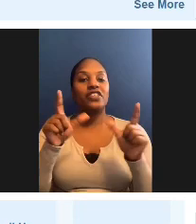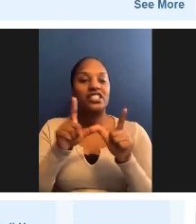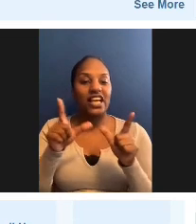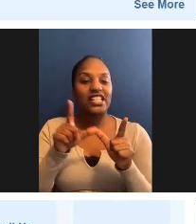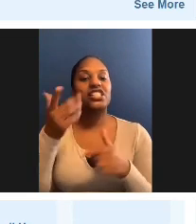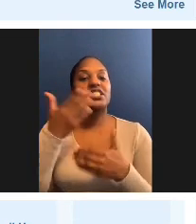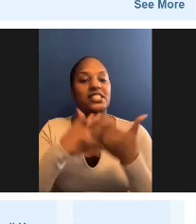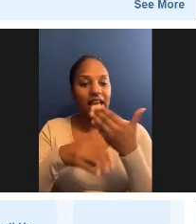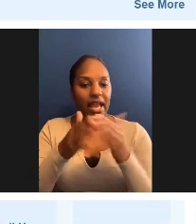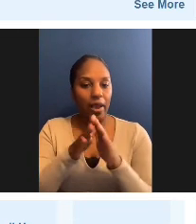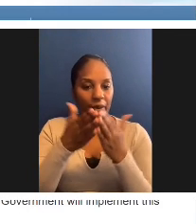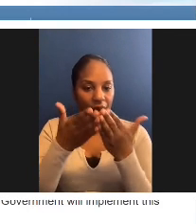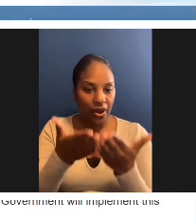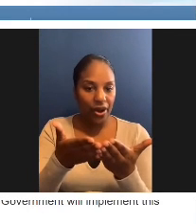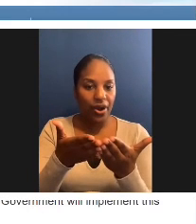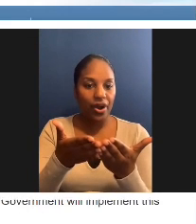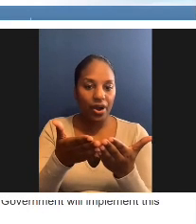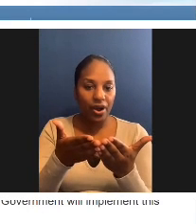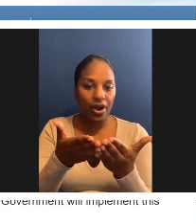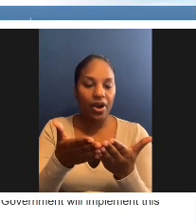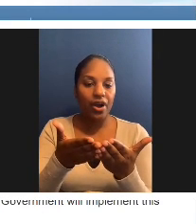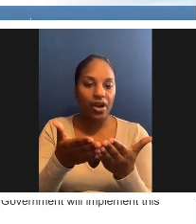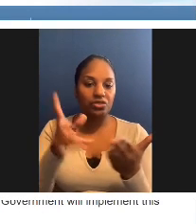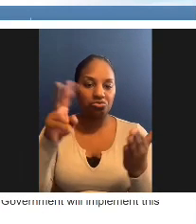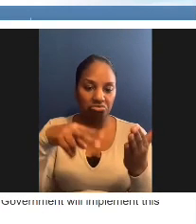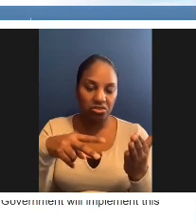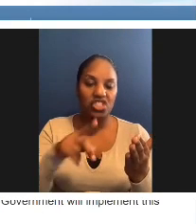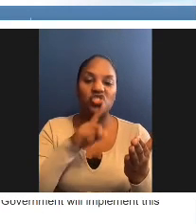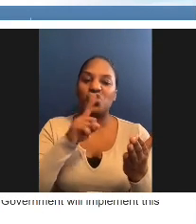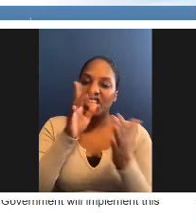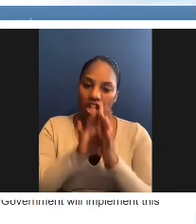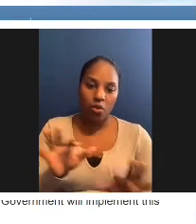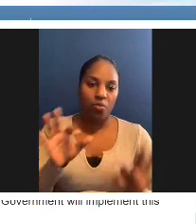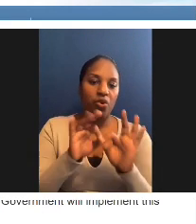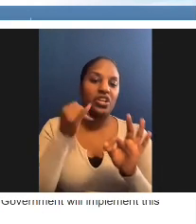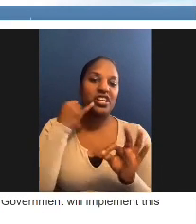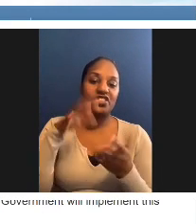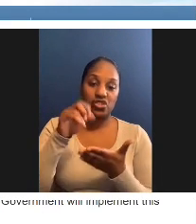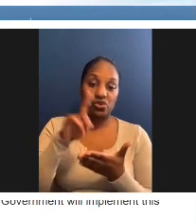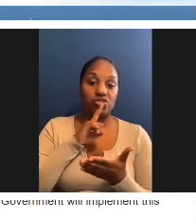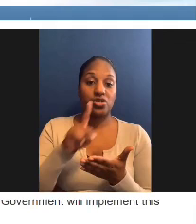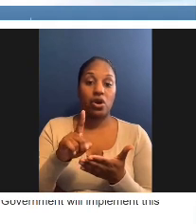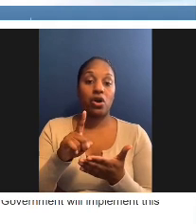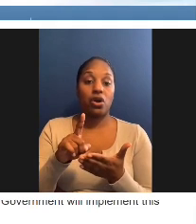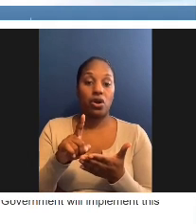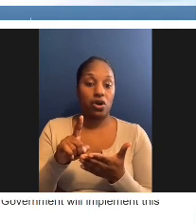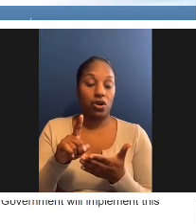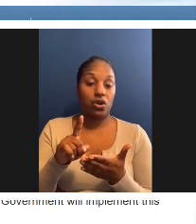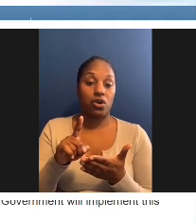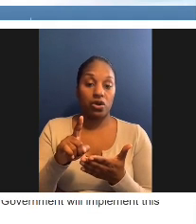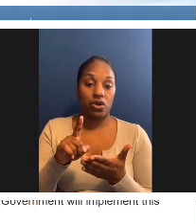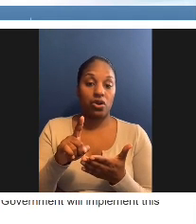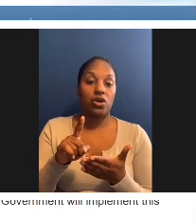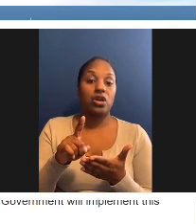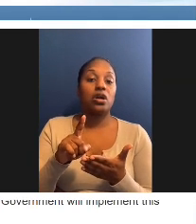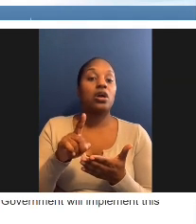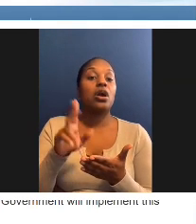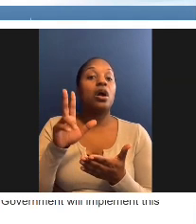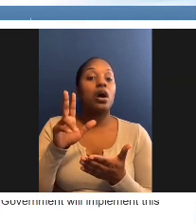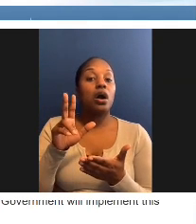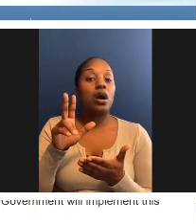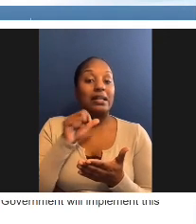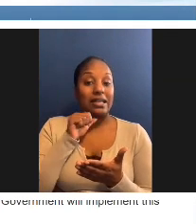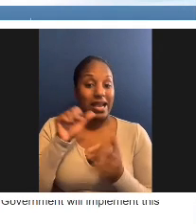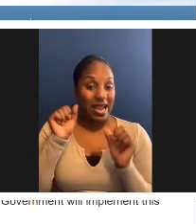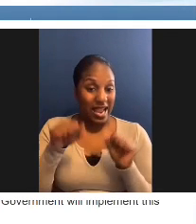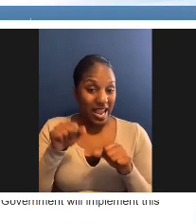handbook. I think it's really important if the students are unable to get a driver's license